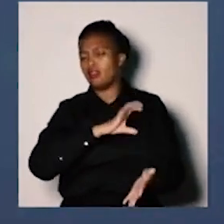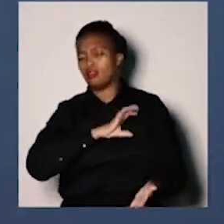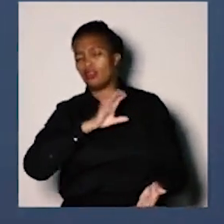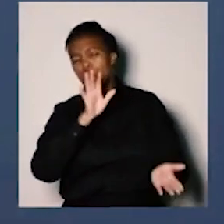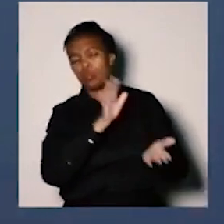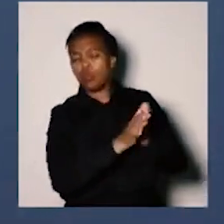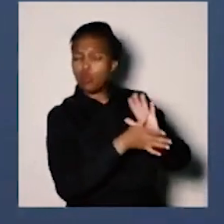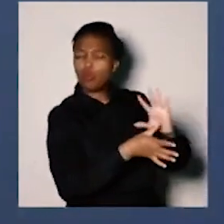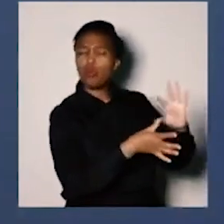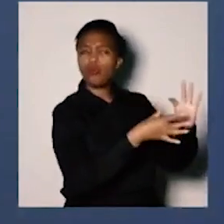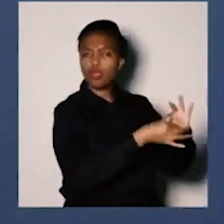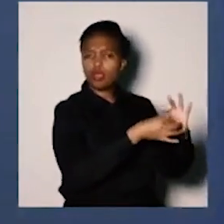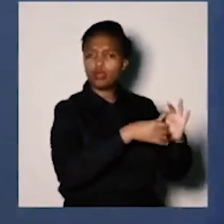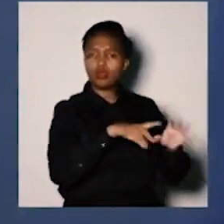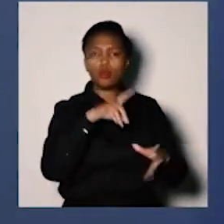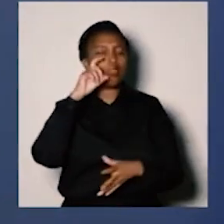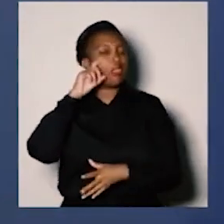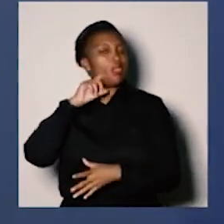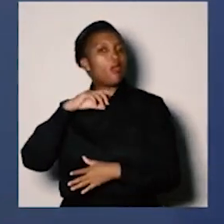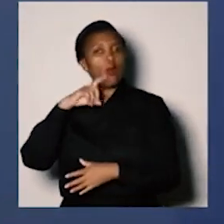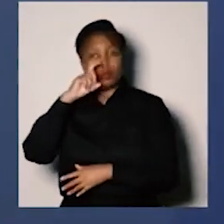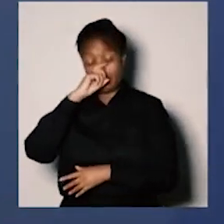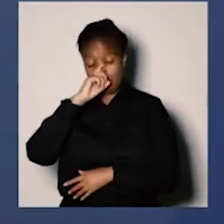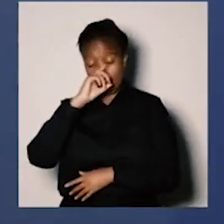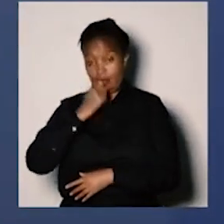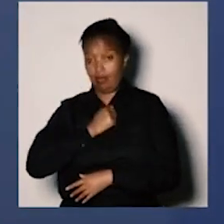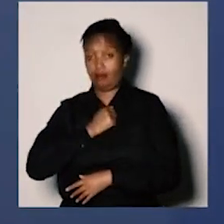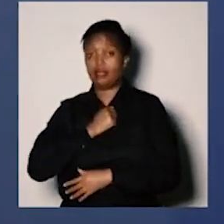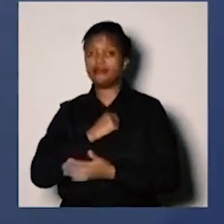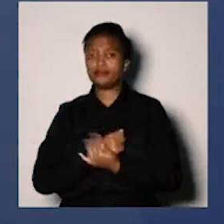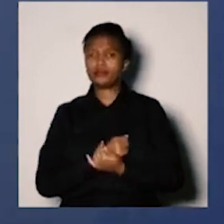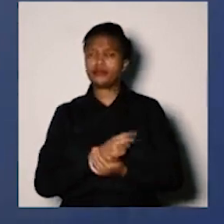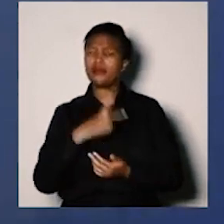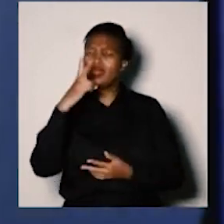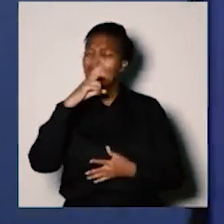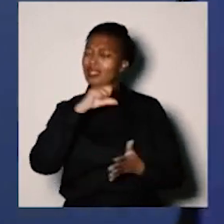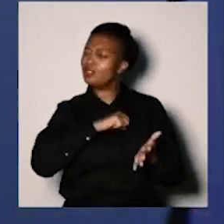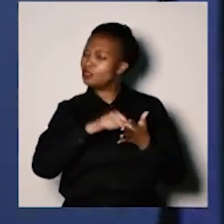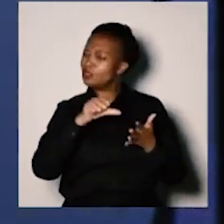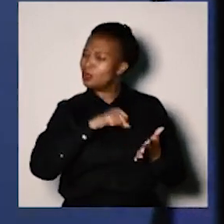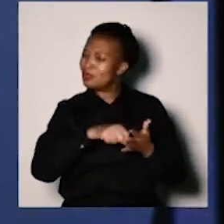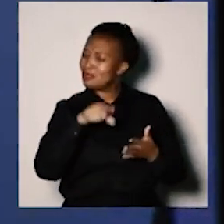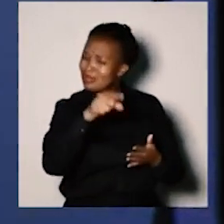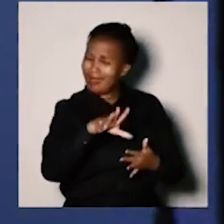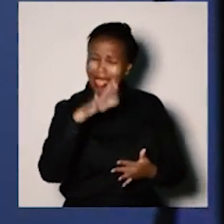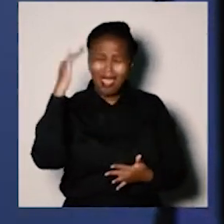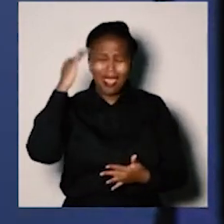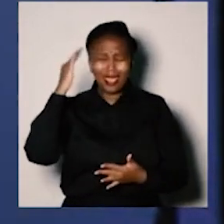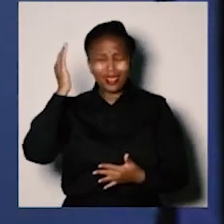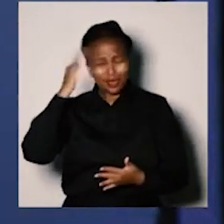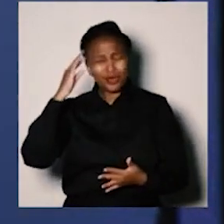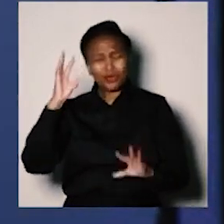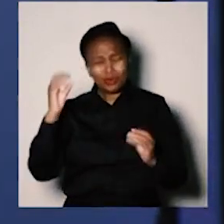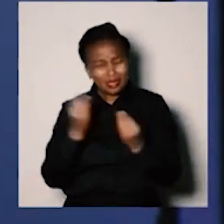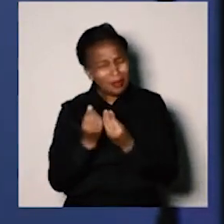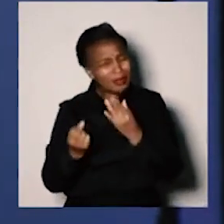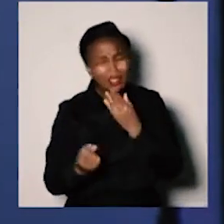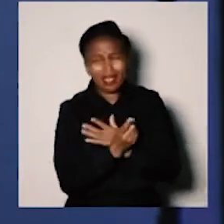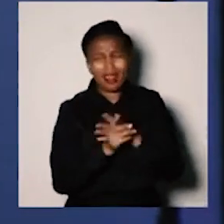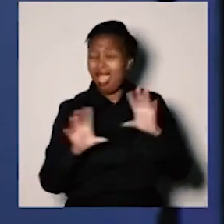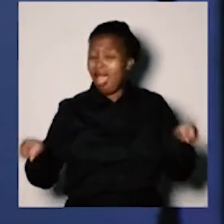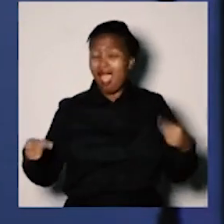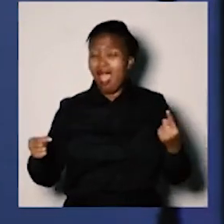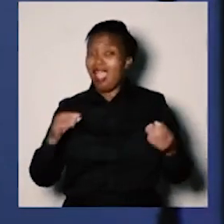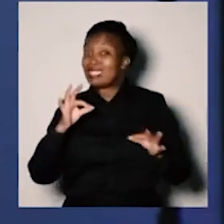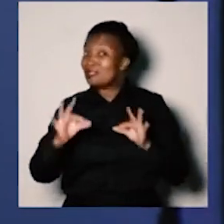my elder sister, Auslodin, who had invited me. And for those 2 weeks, I knew something had happened. I couldn't explain